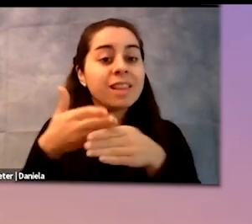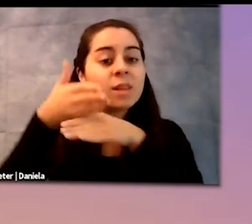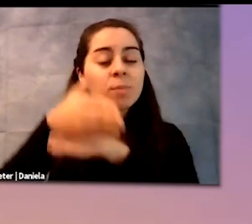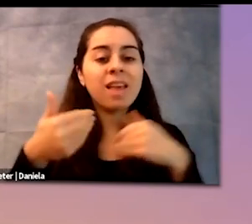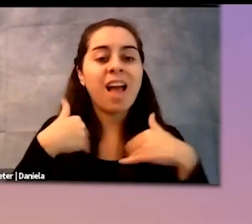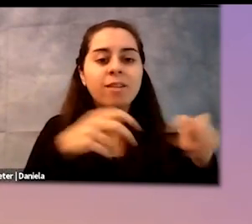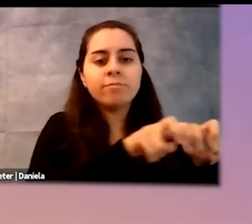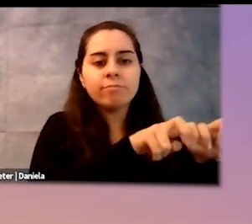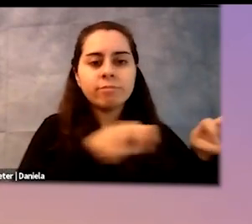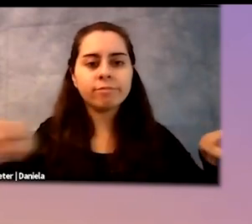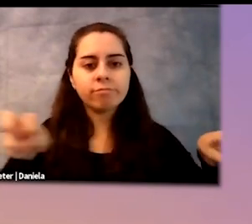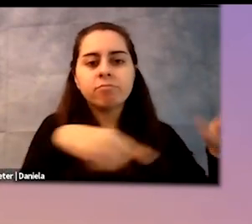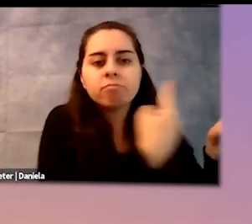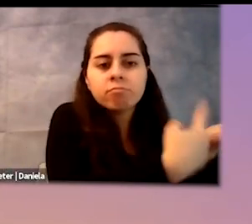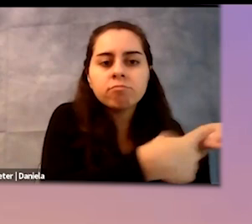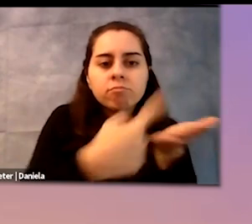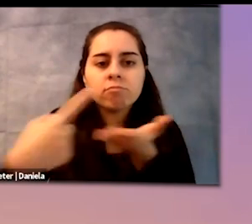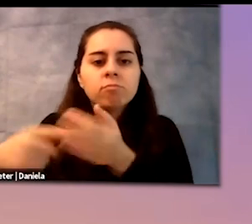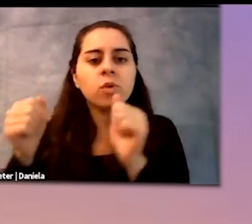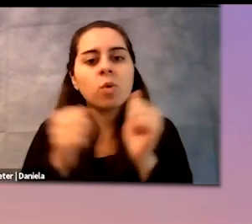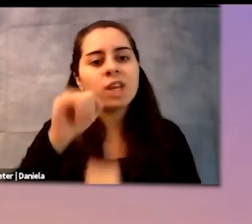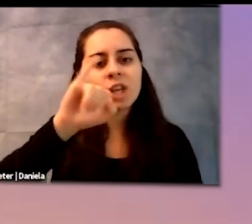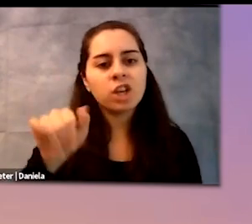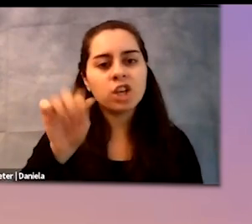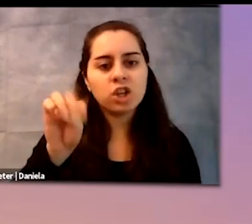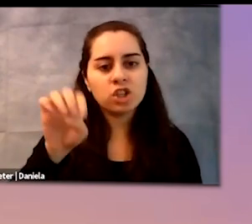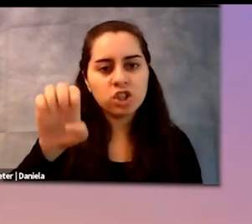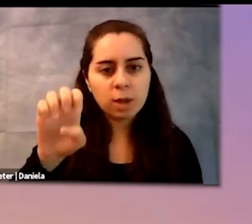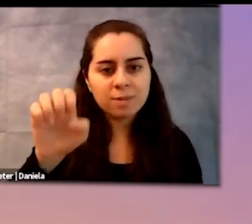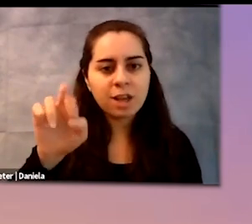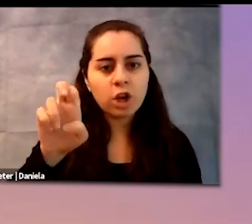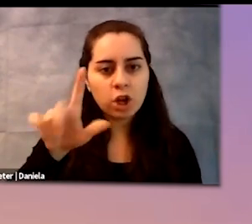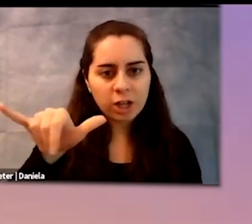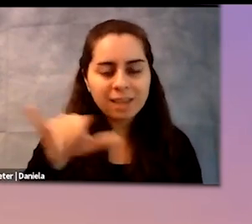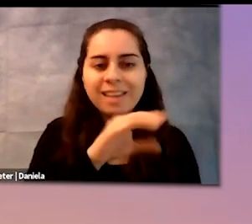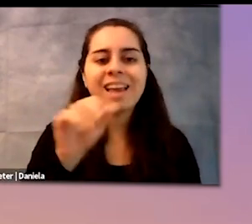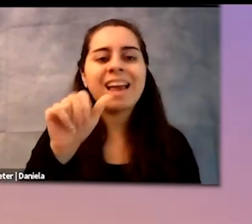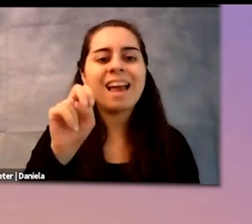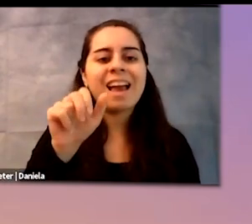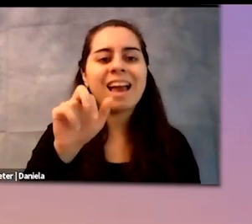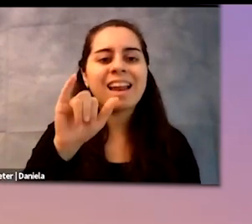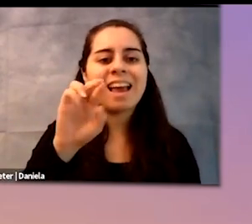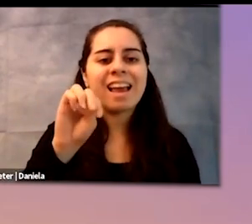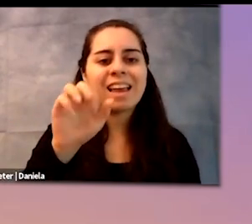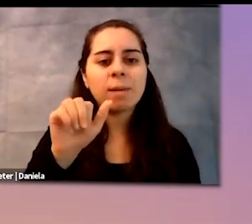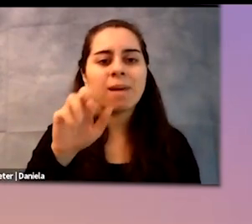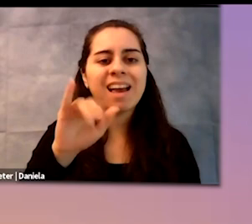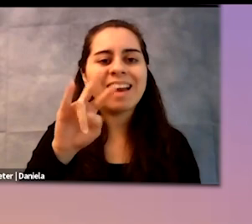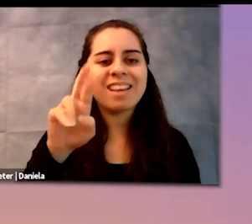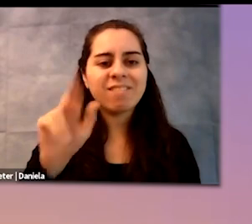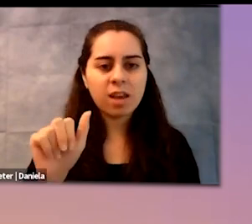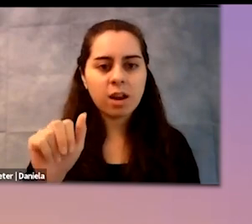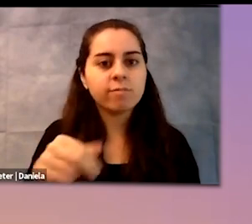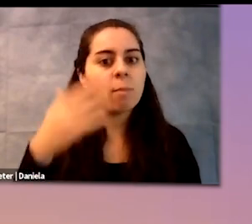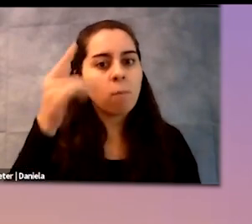discussion with James Early and Irma Lassén about the importance of that event for the present.